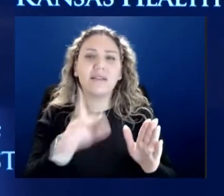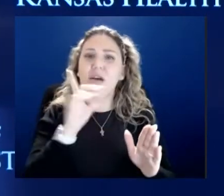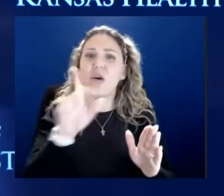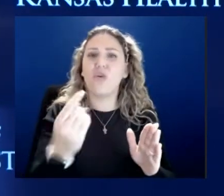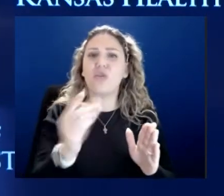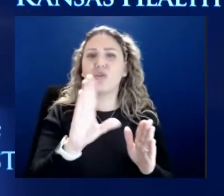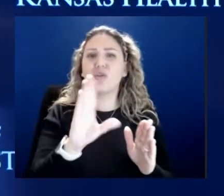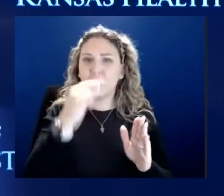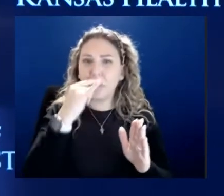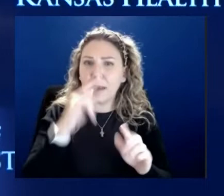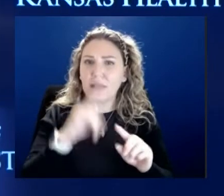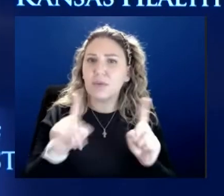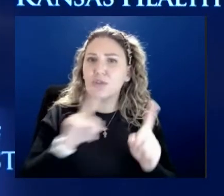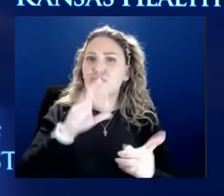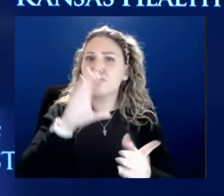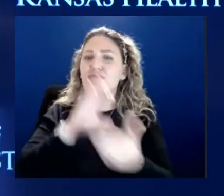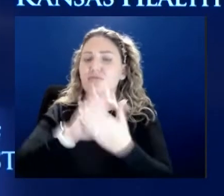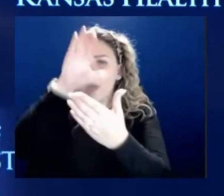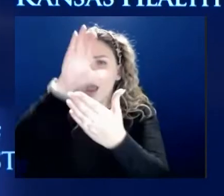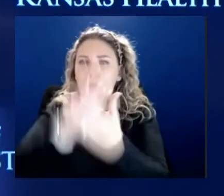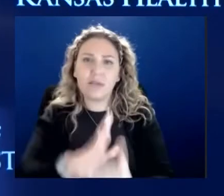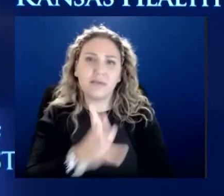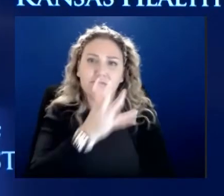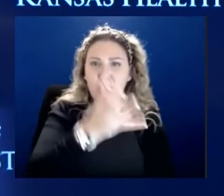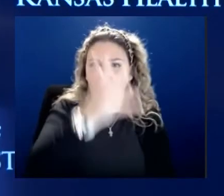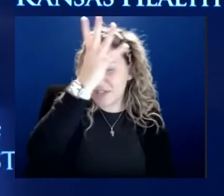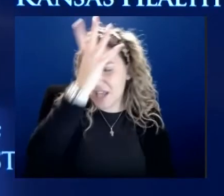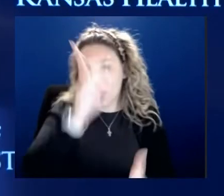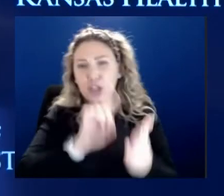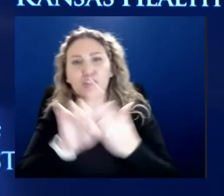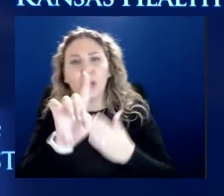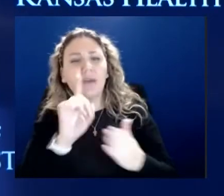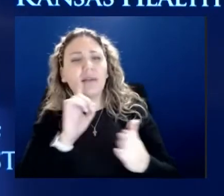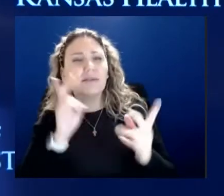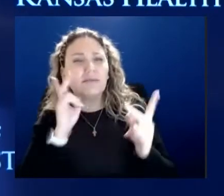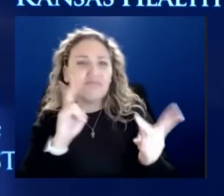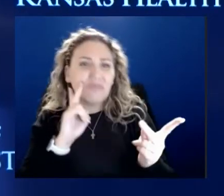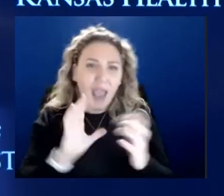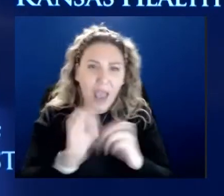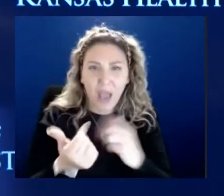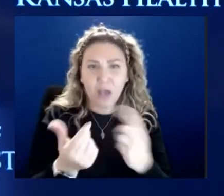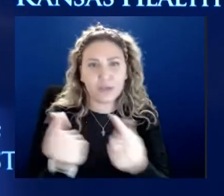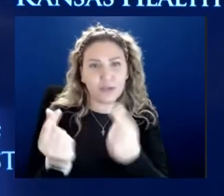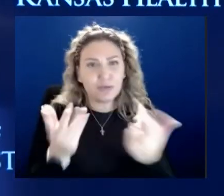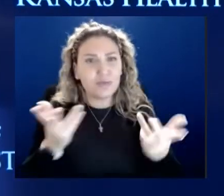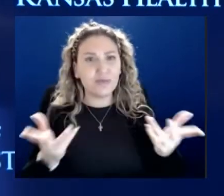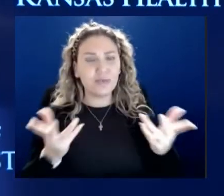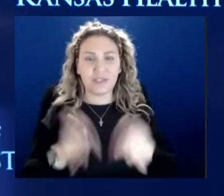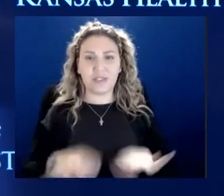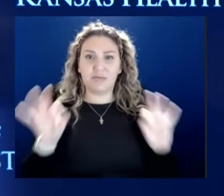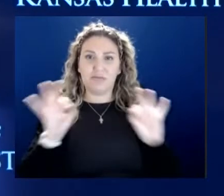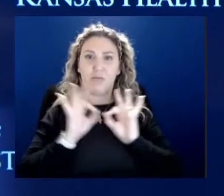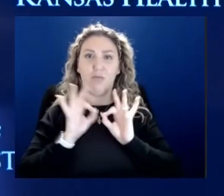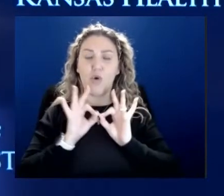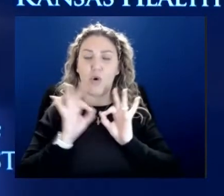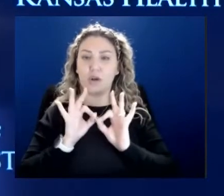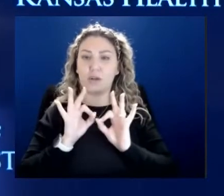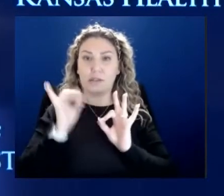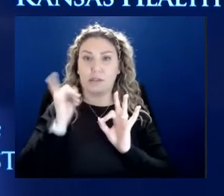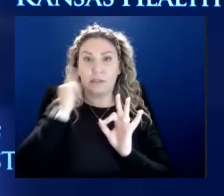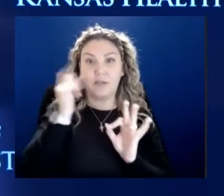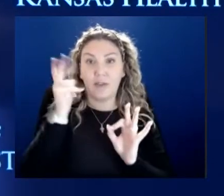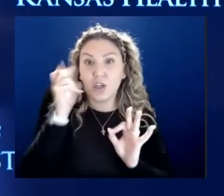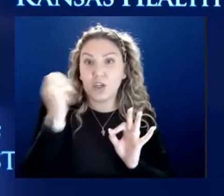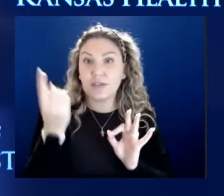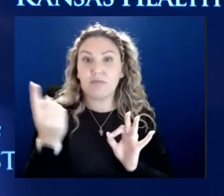mom or your dad, just checking in on each other. I think that's become quite important. And so if we hear something or see something, we should